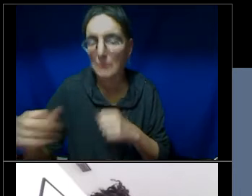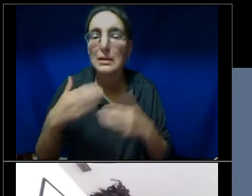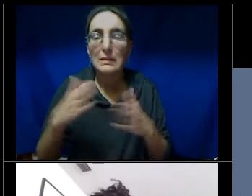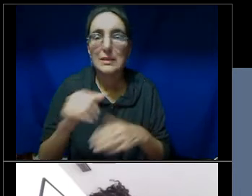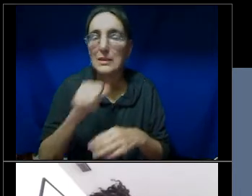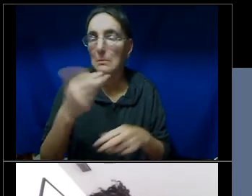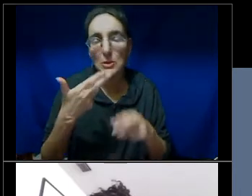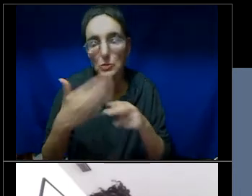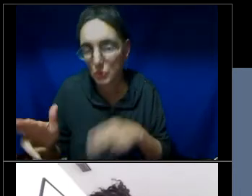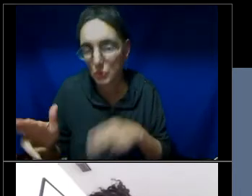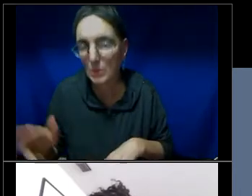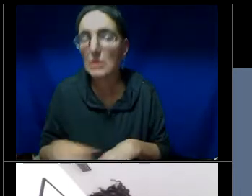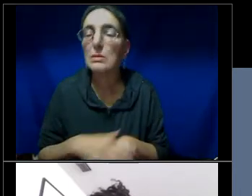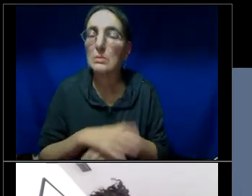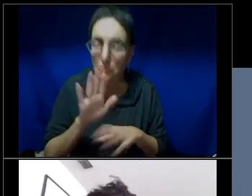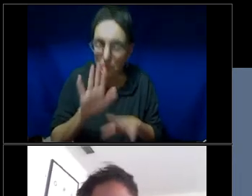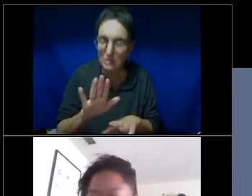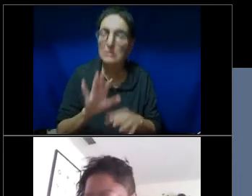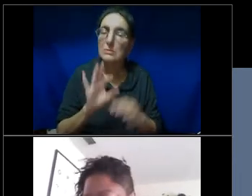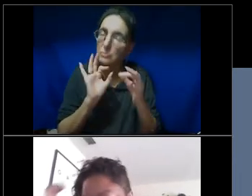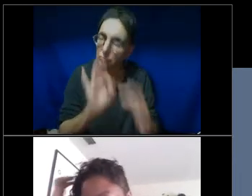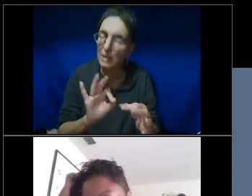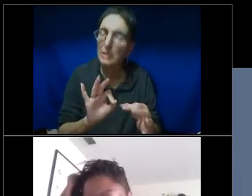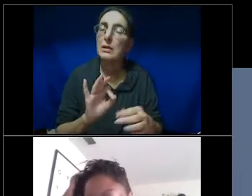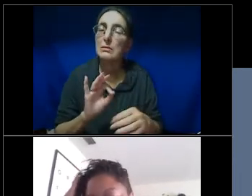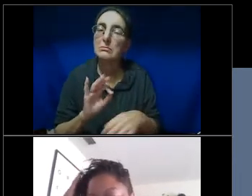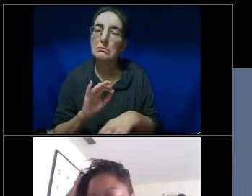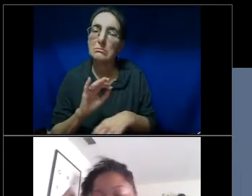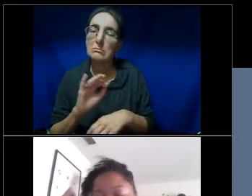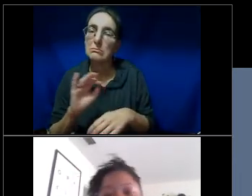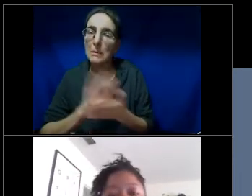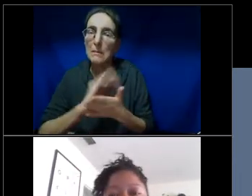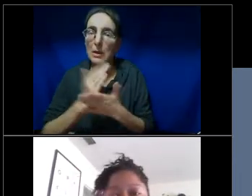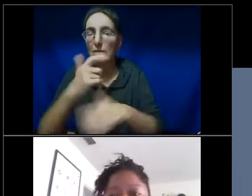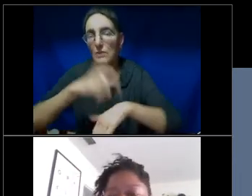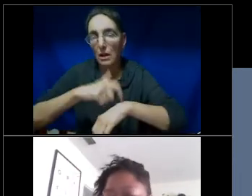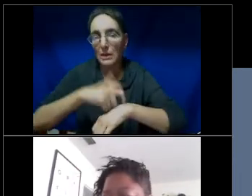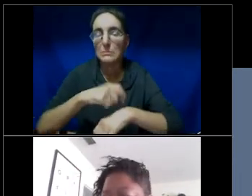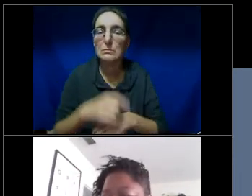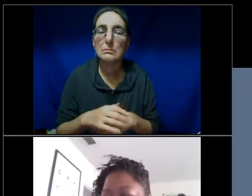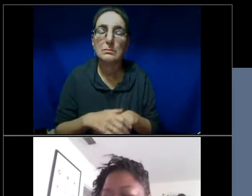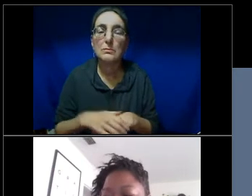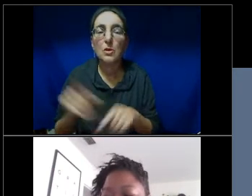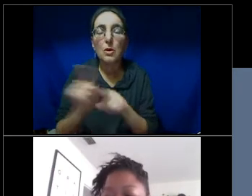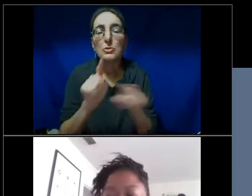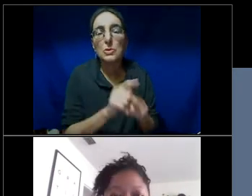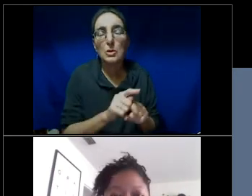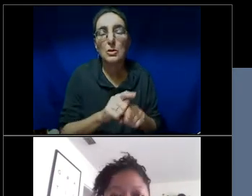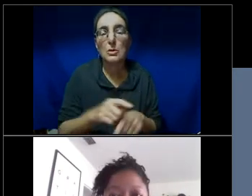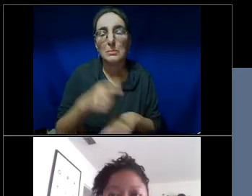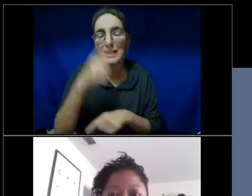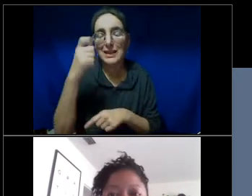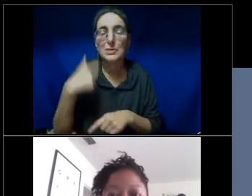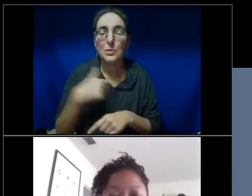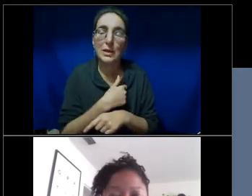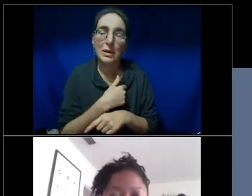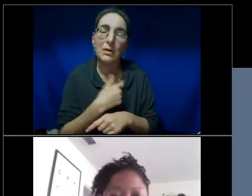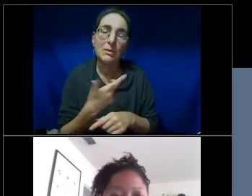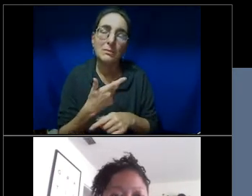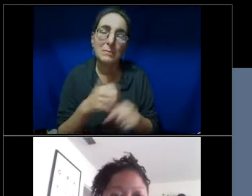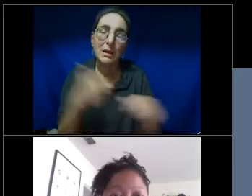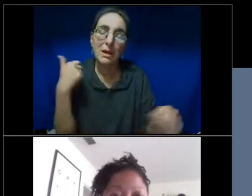short. Take just the right amount of time. Also, because we are a little bit off, one